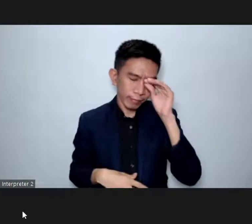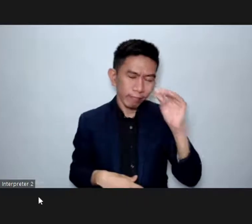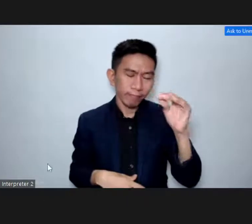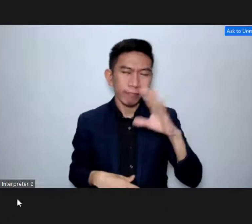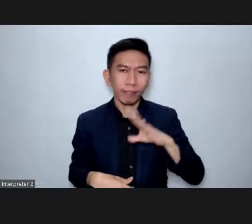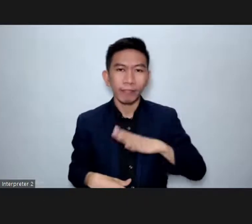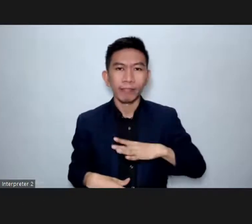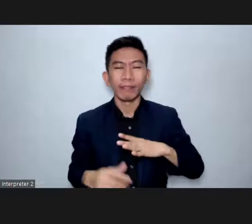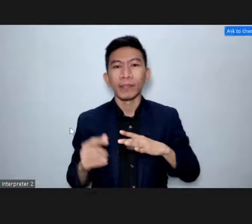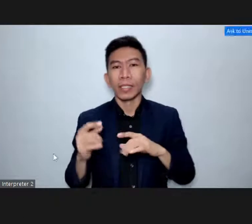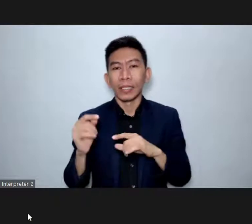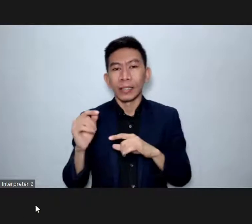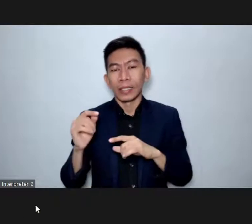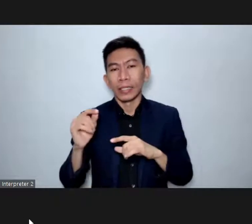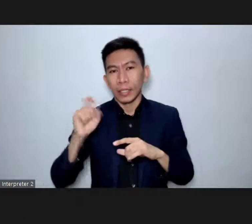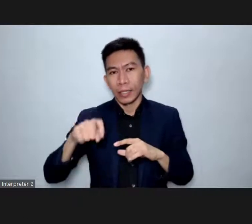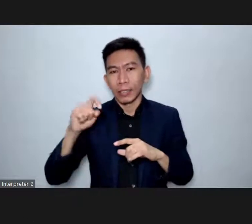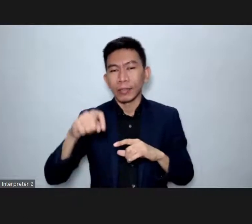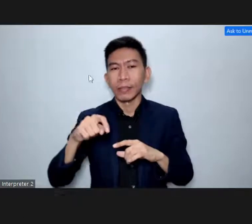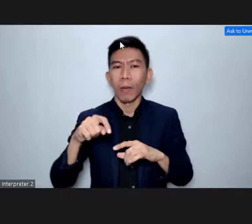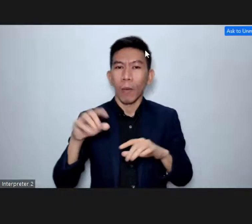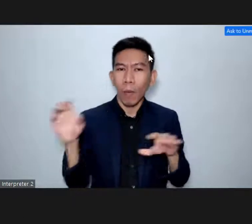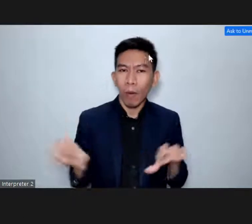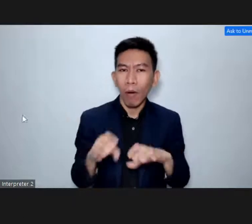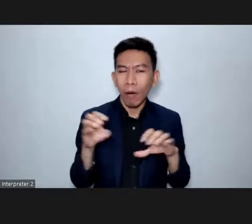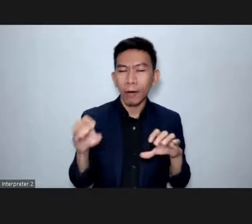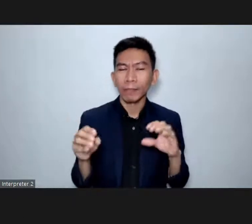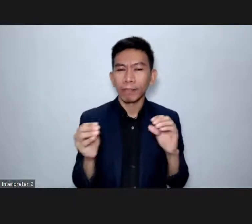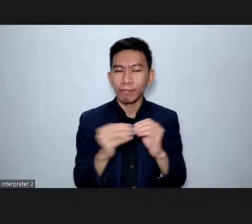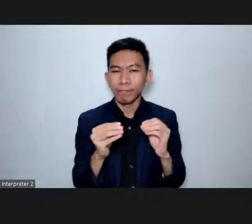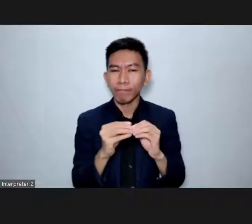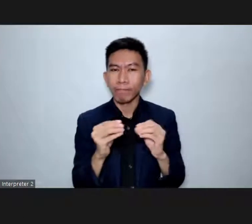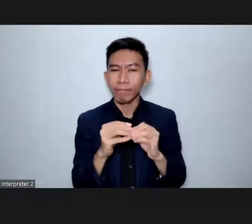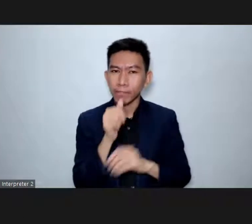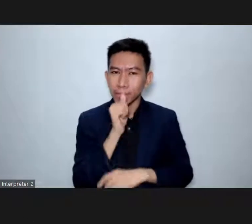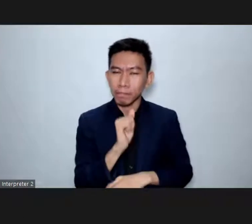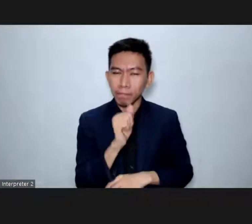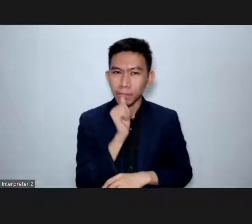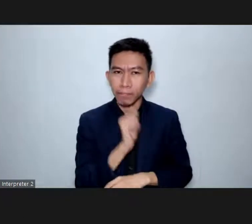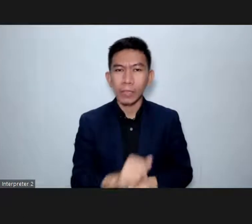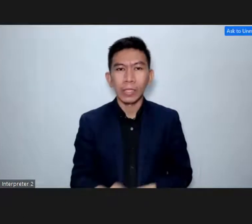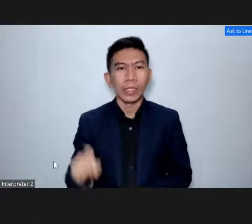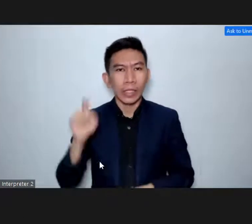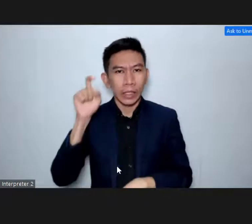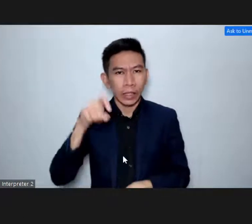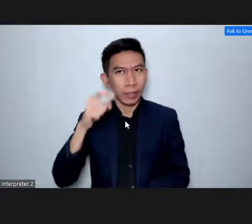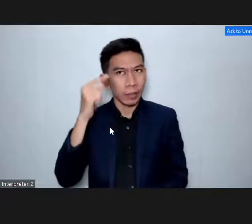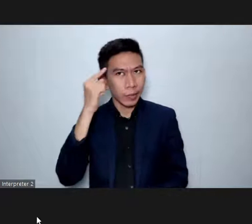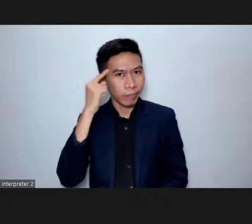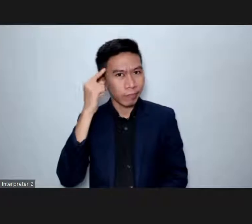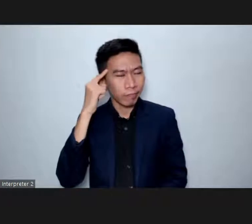hard. We need to use our mind. We